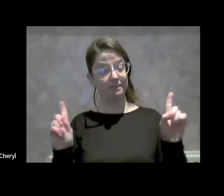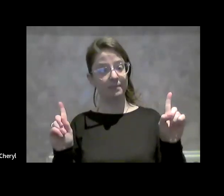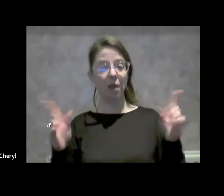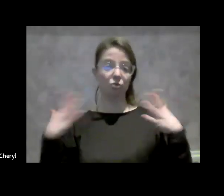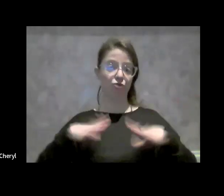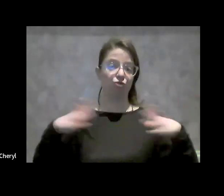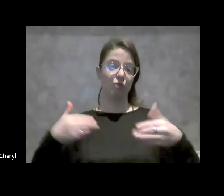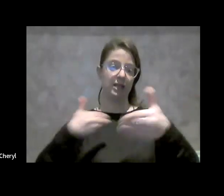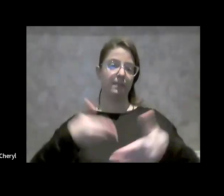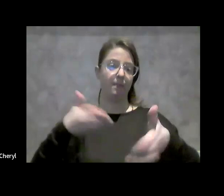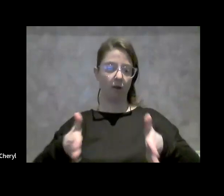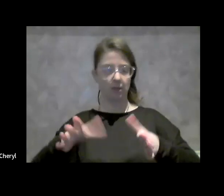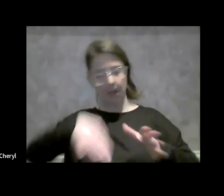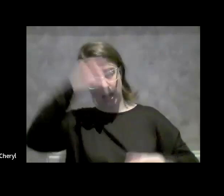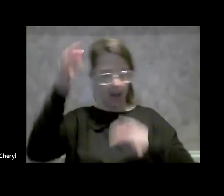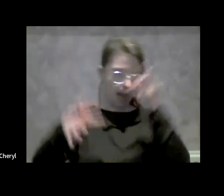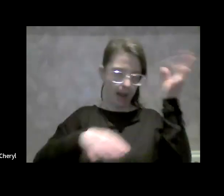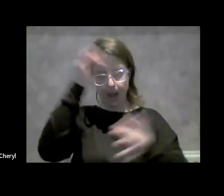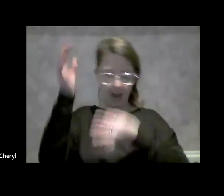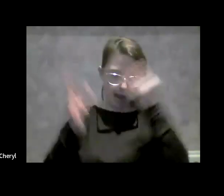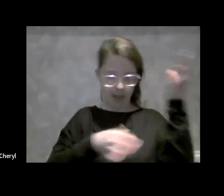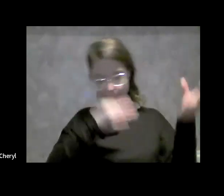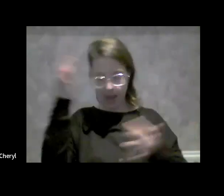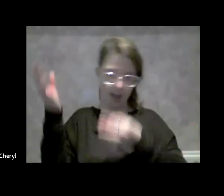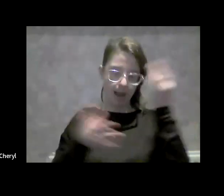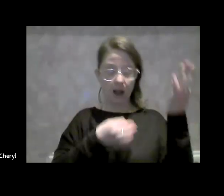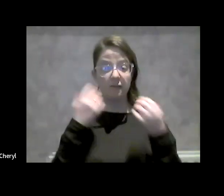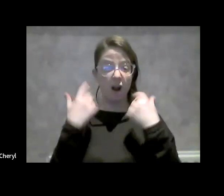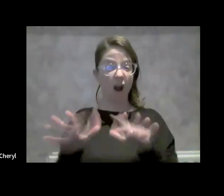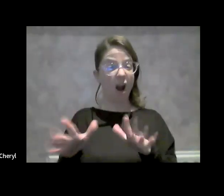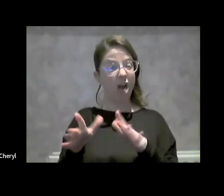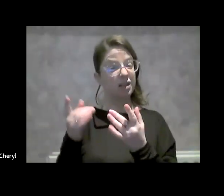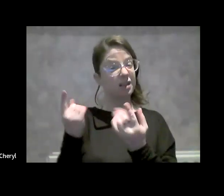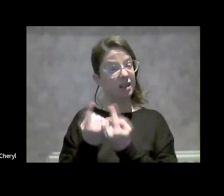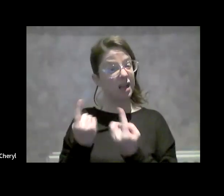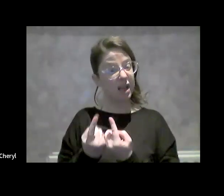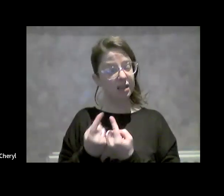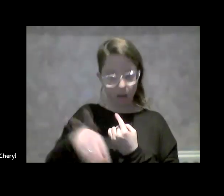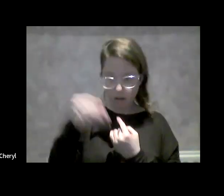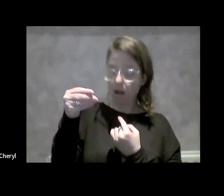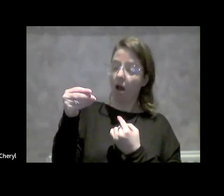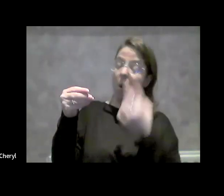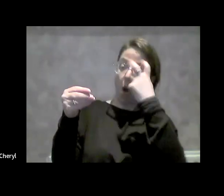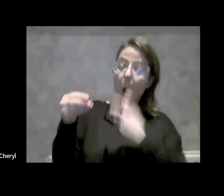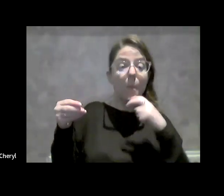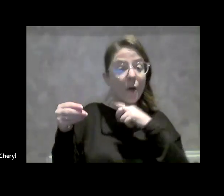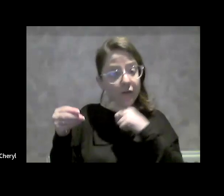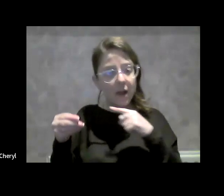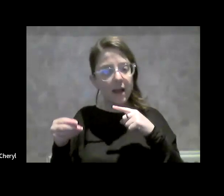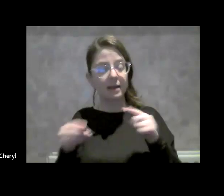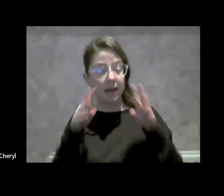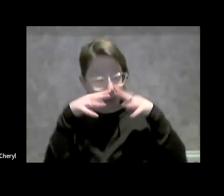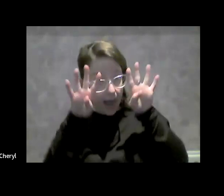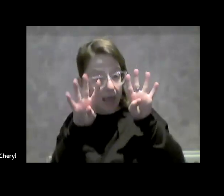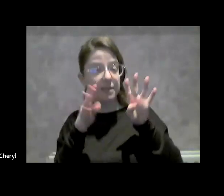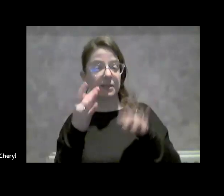box. Searching the wreckage of my costumed hoard for lost items, I uncover old boyfriends, eyelashes, fake